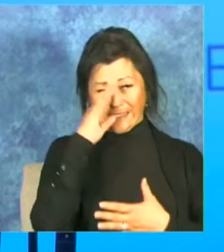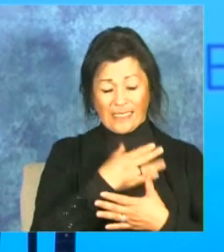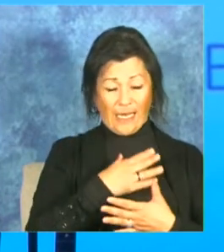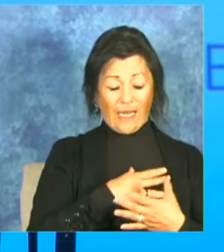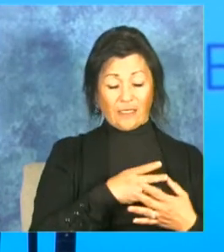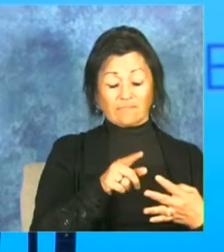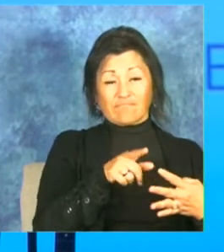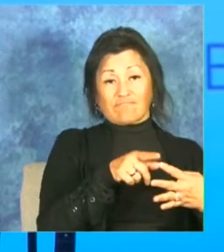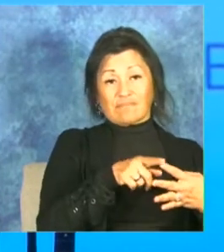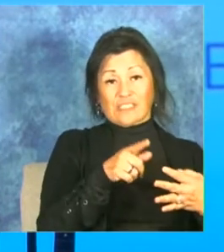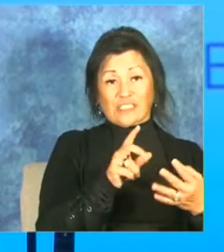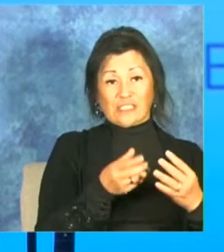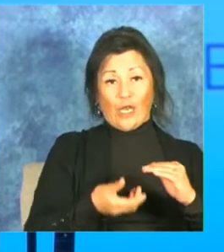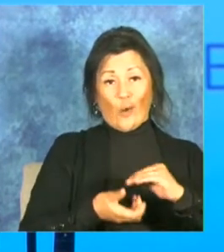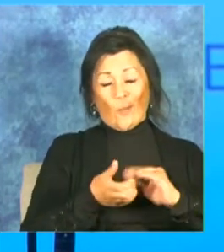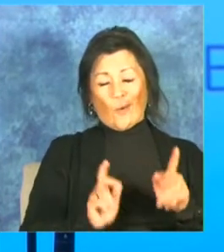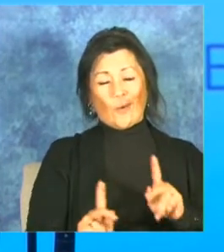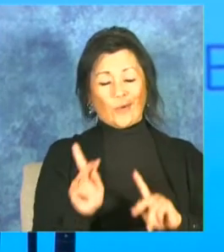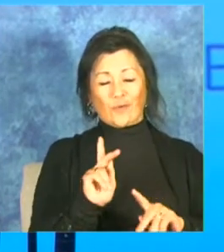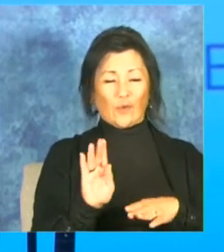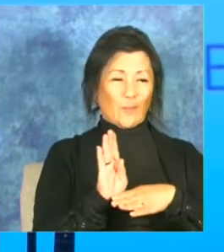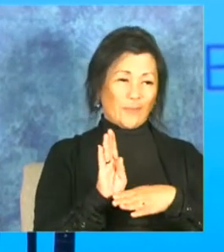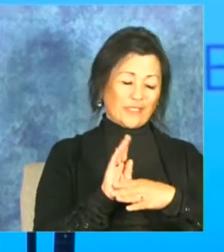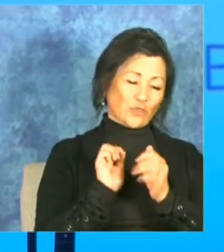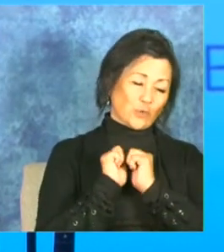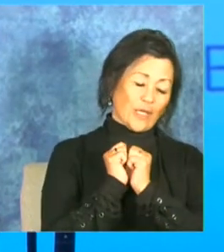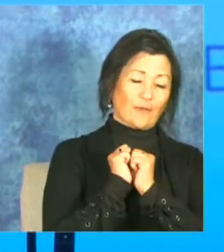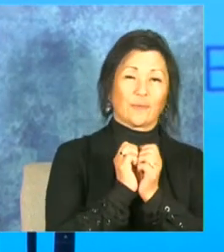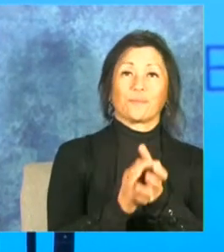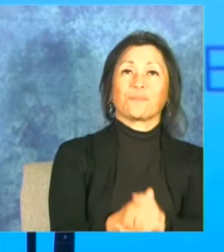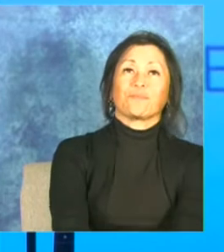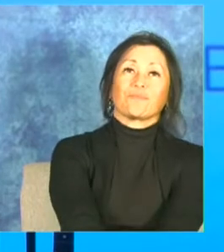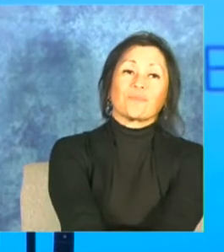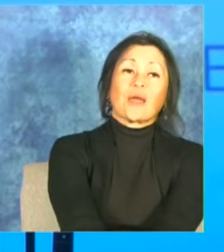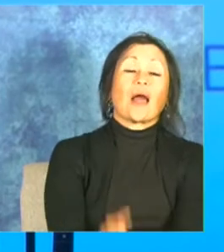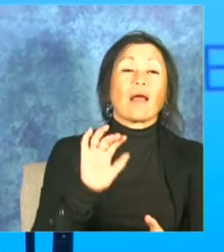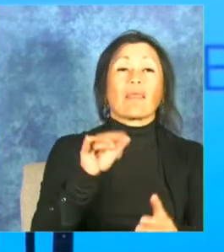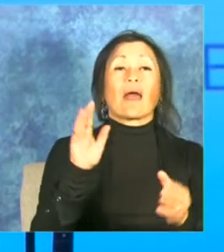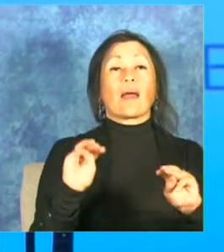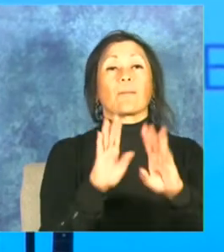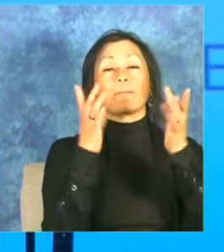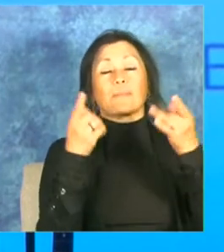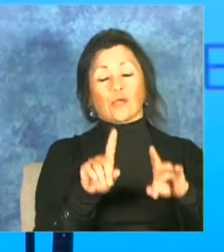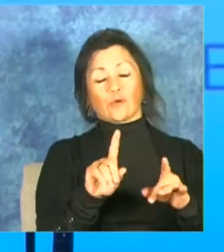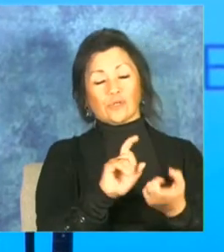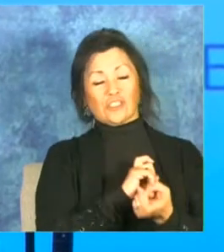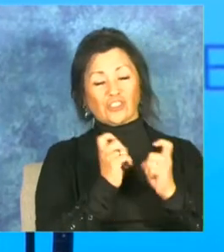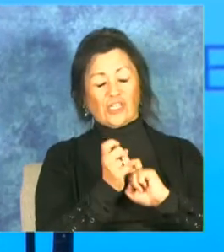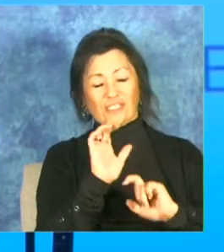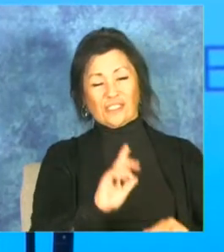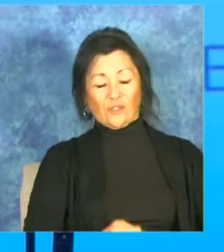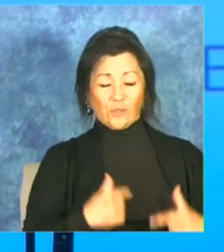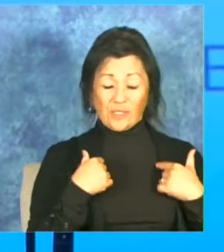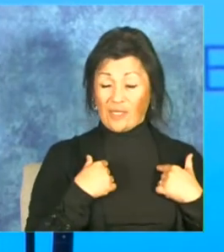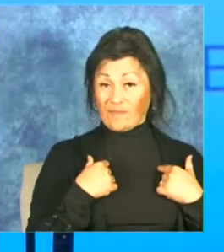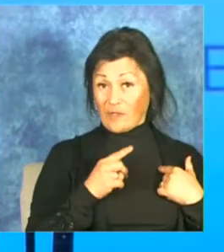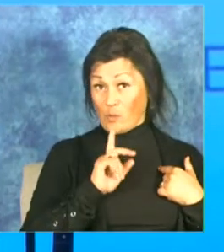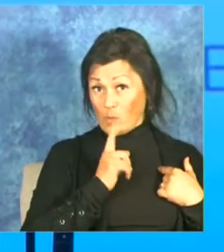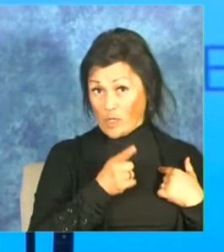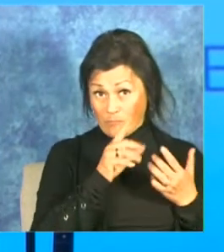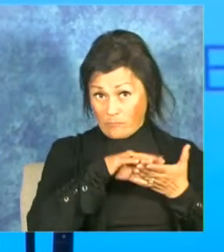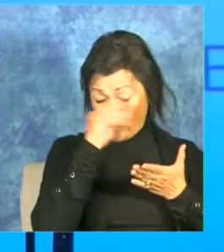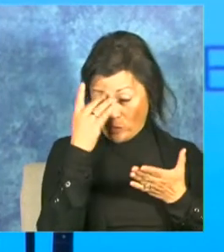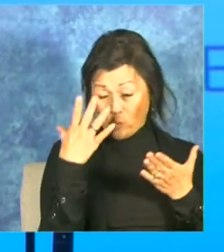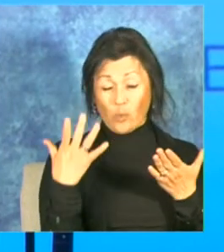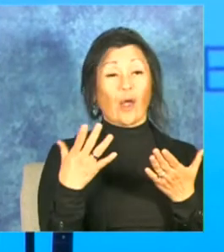partners. See, they were in business together. This miracle is a turning point in their lives. What was the real lesson? It's